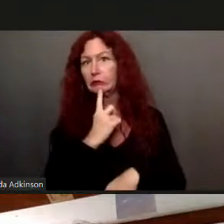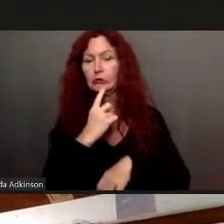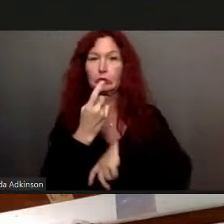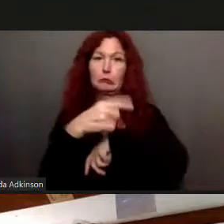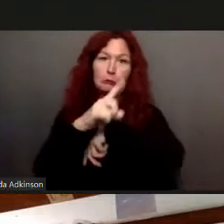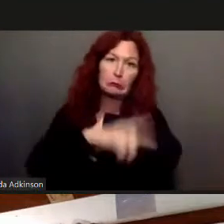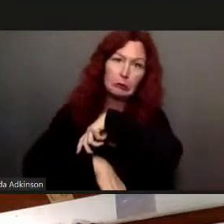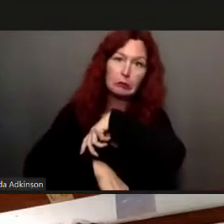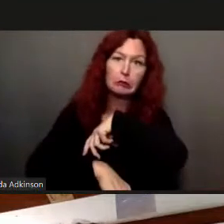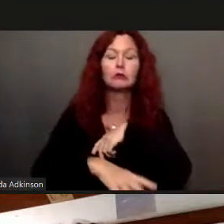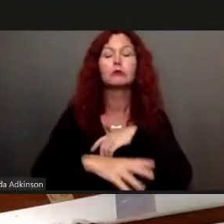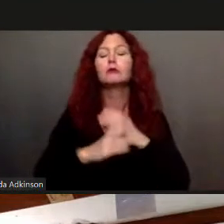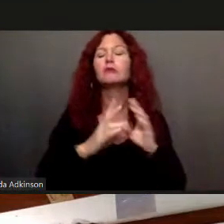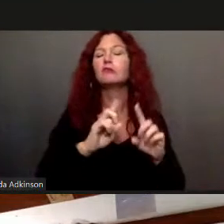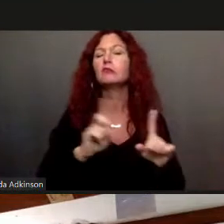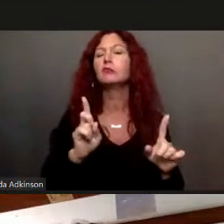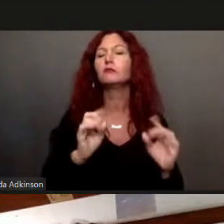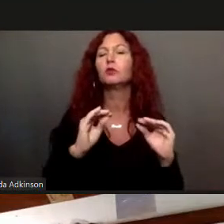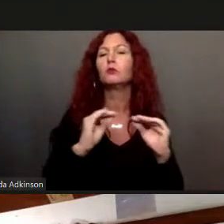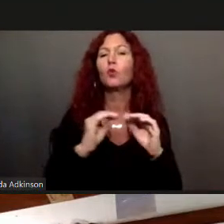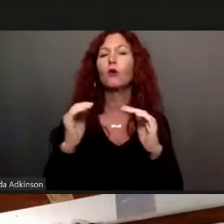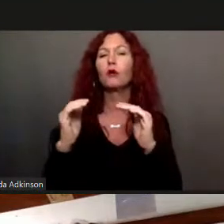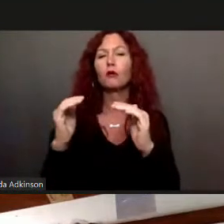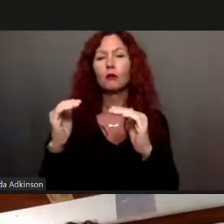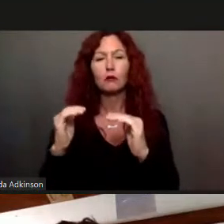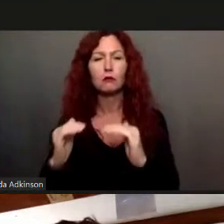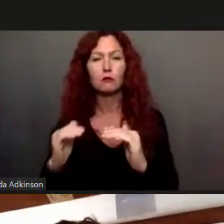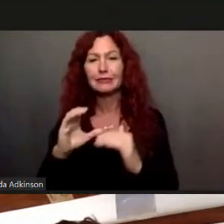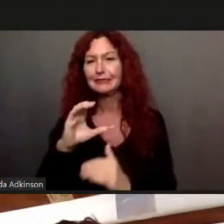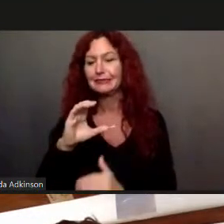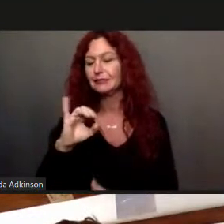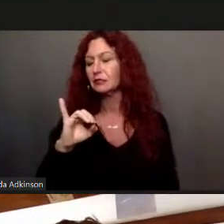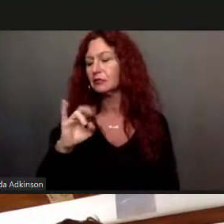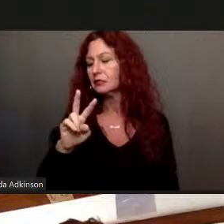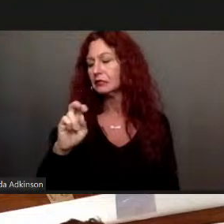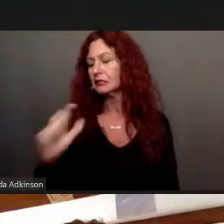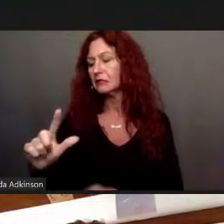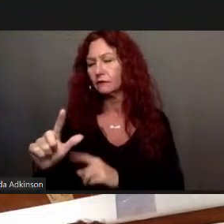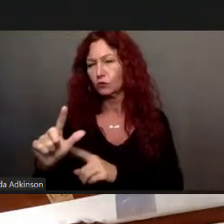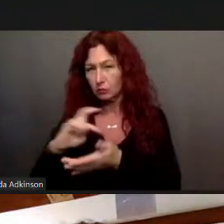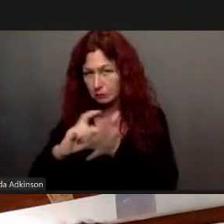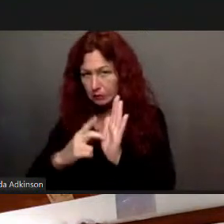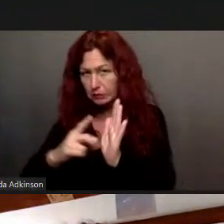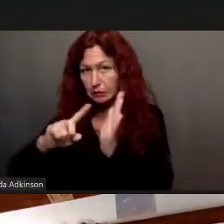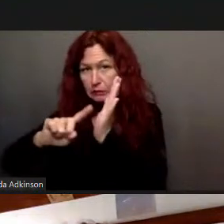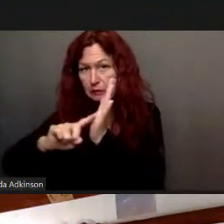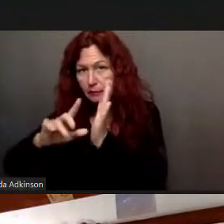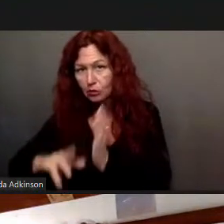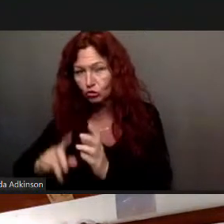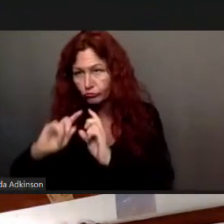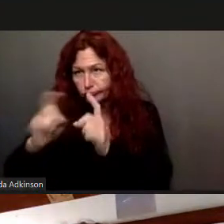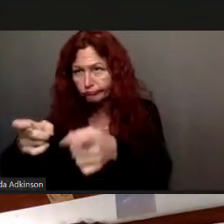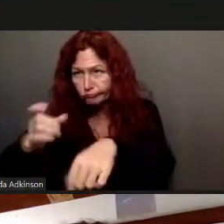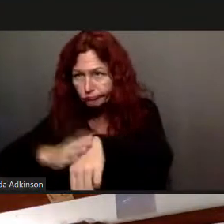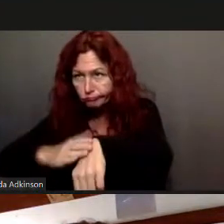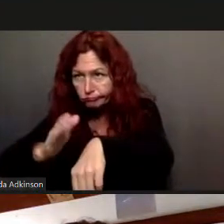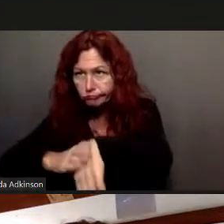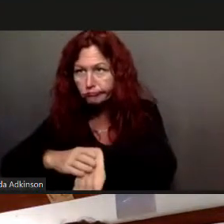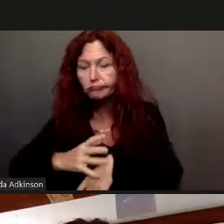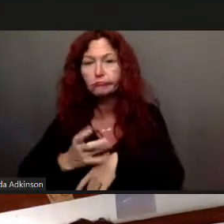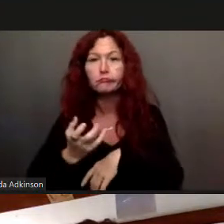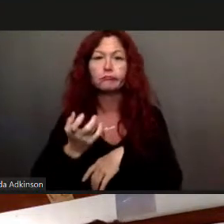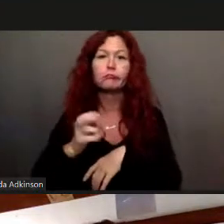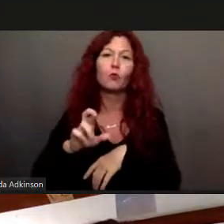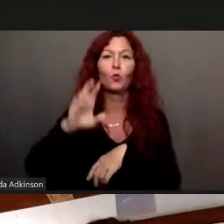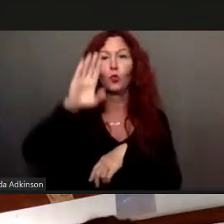fire inspectors and other building inspectors can issue these notices. So we're considering doing that. And we're probably going to be doing that tonight. So, excuse me